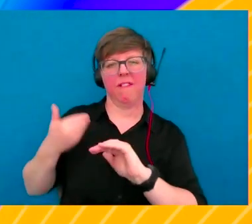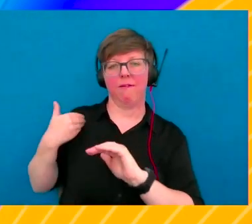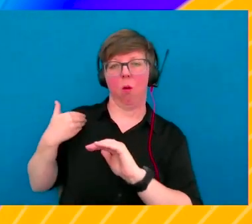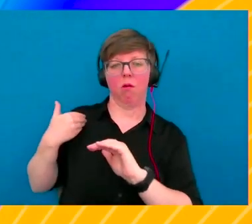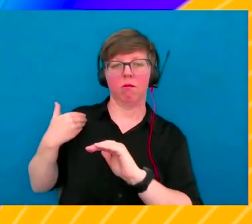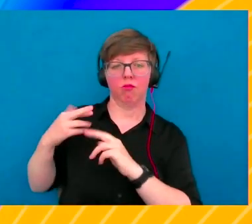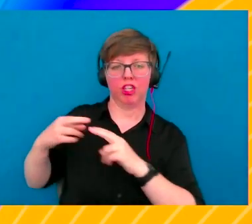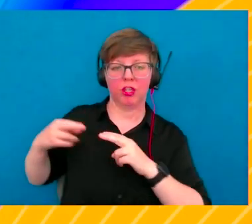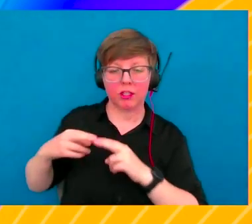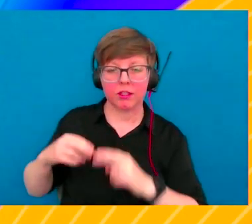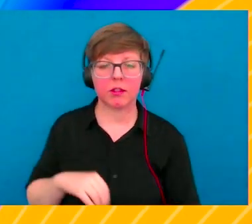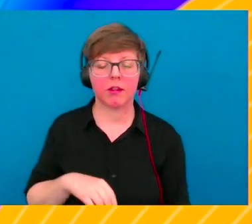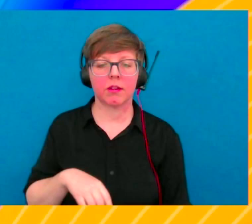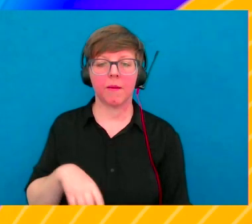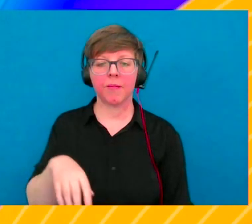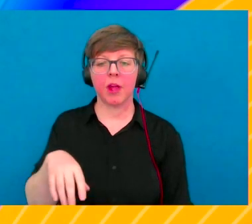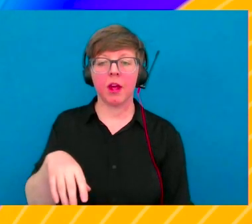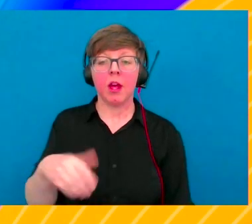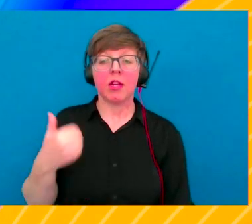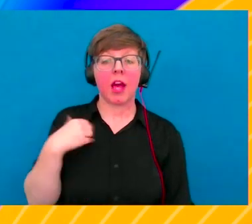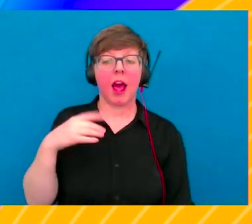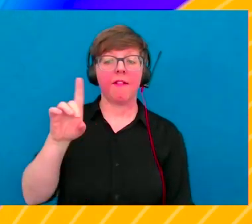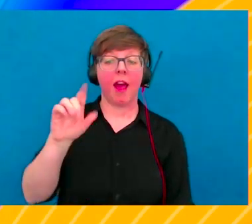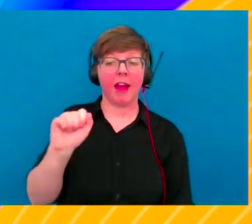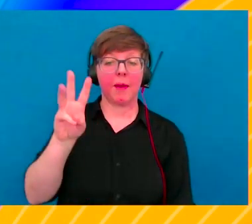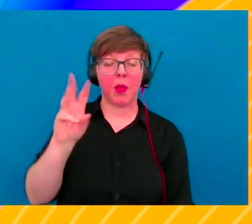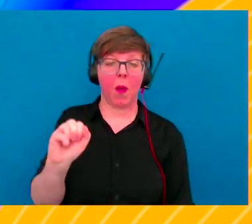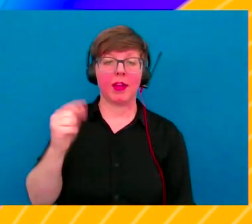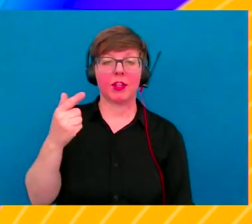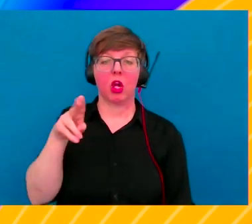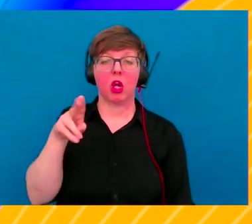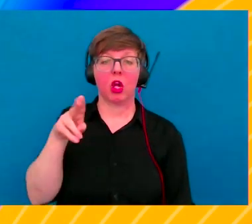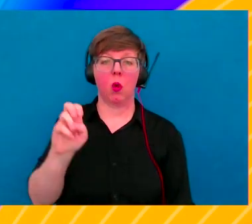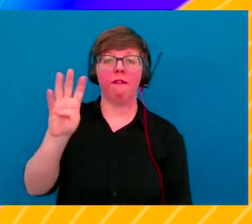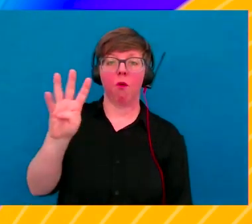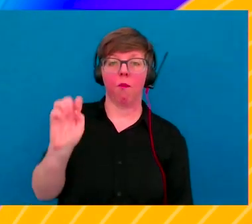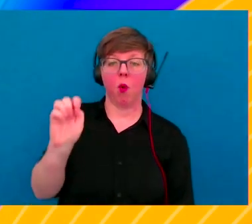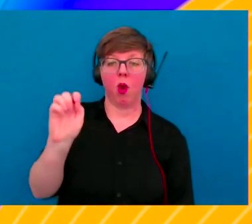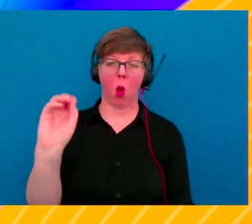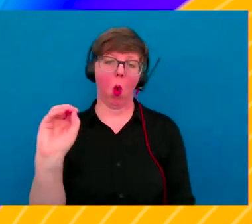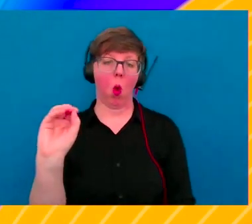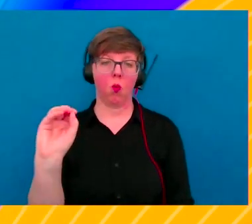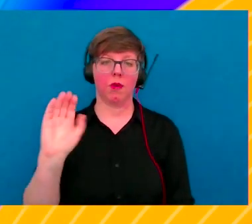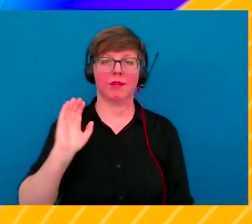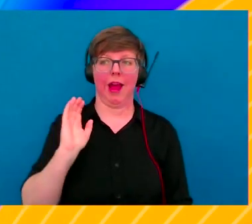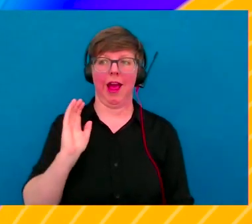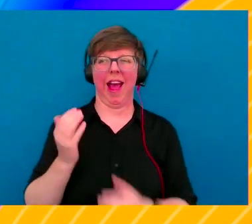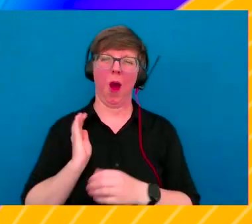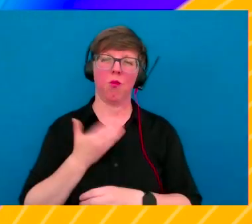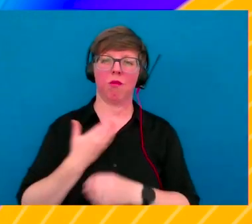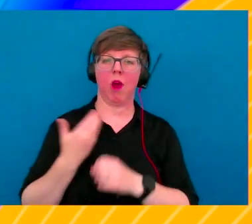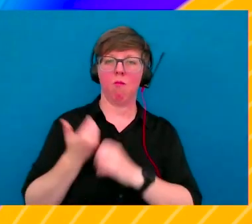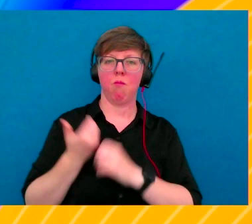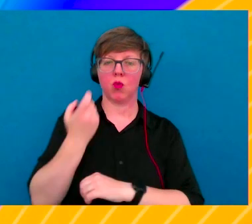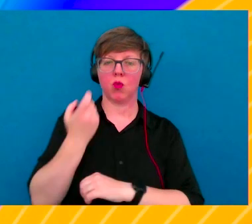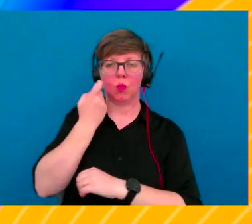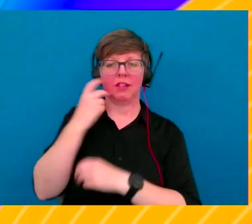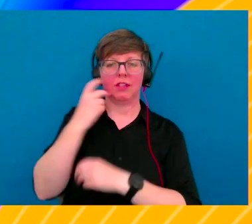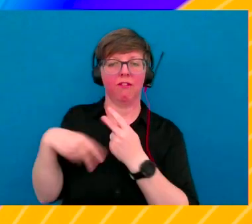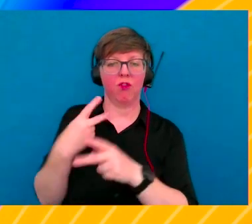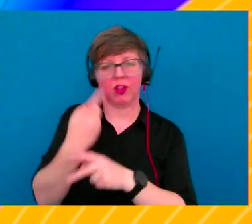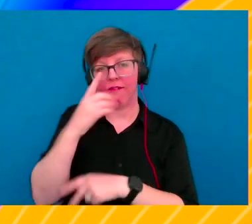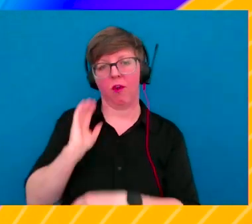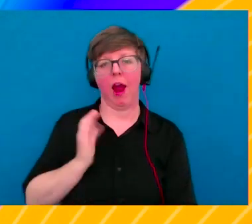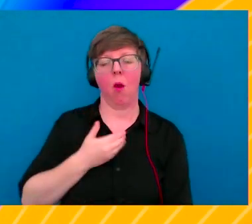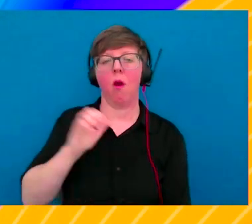AWS Glue 4.0, which is our most recent version of our engine, and that offers better performance than before, as